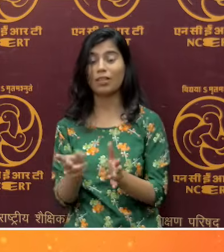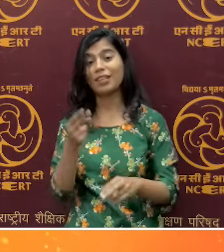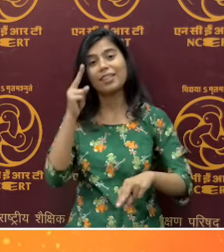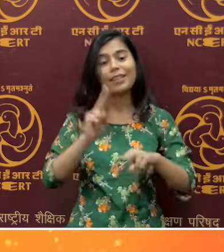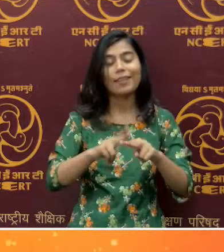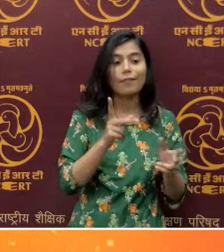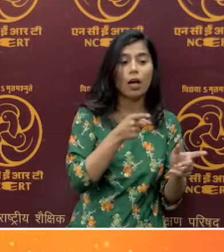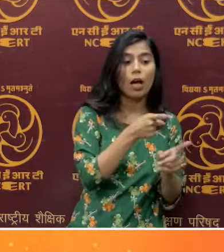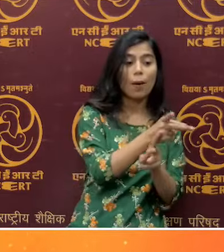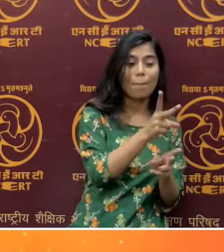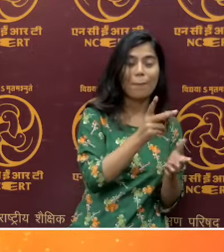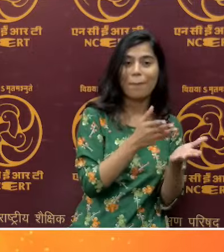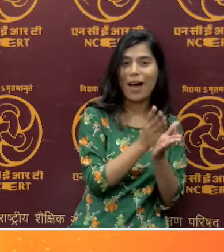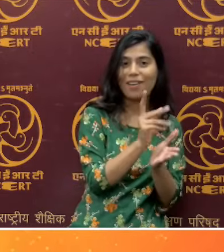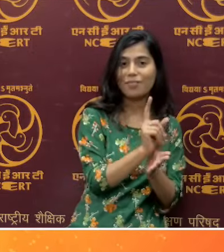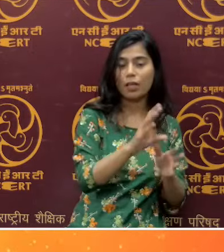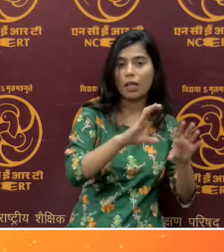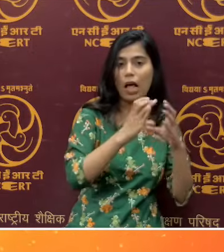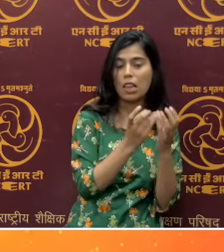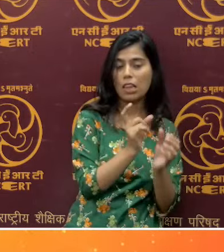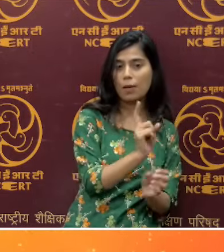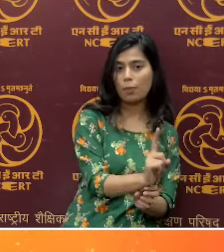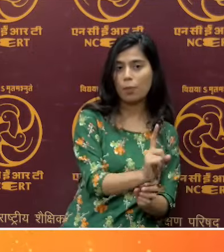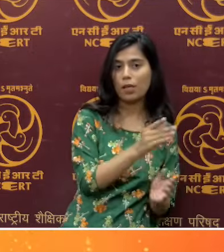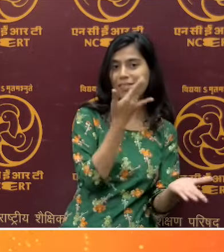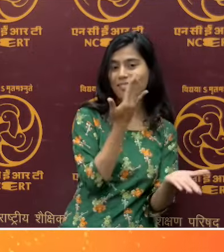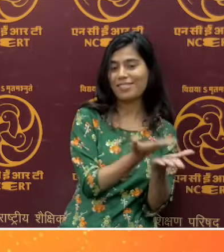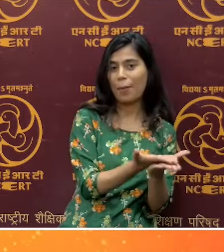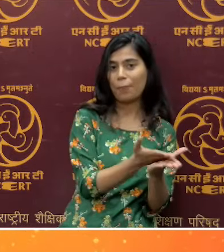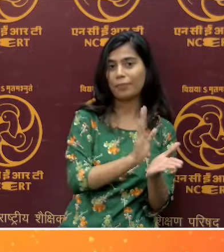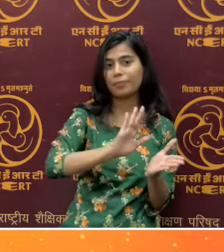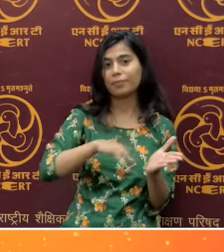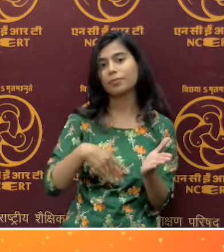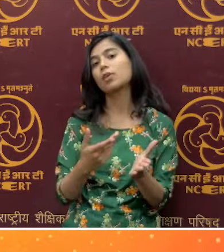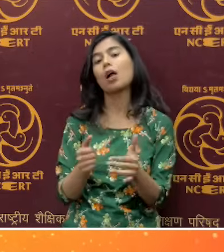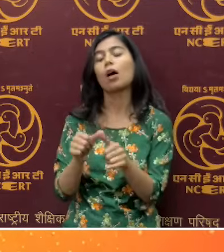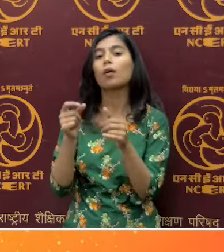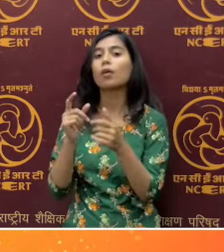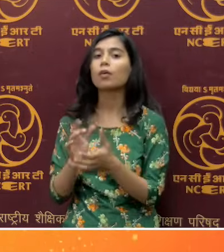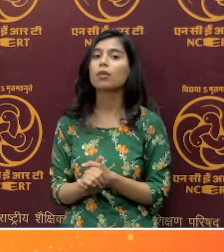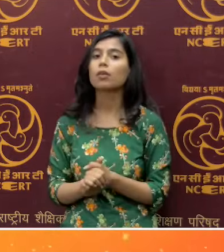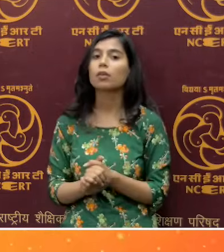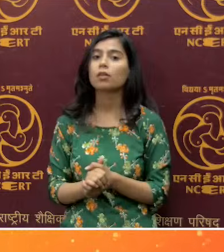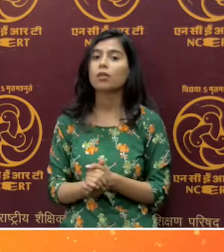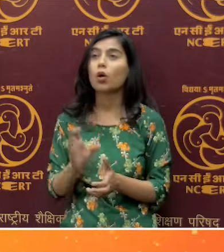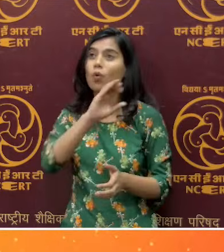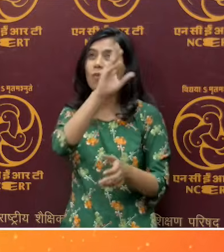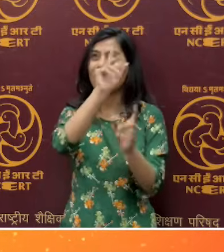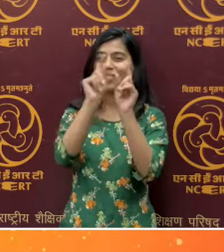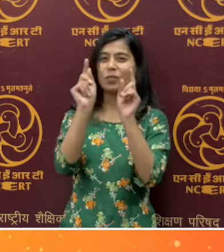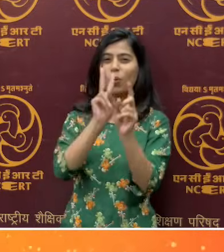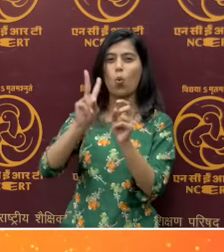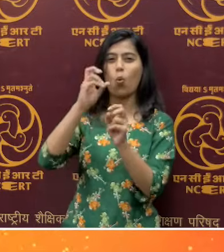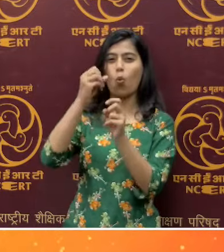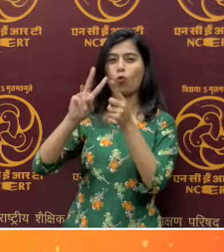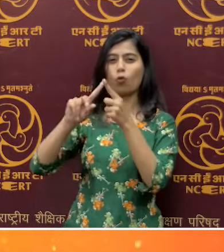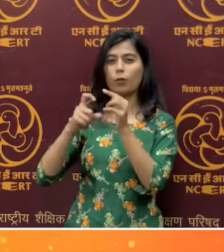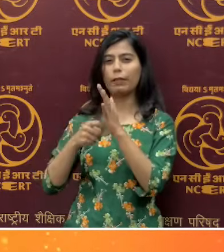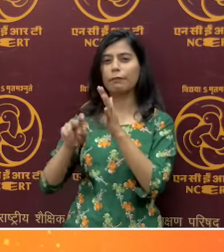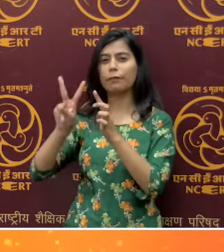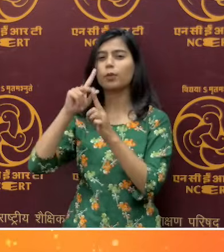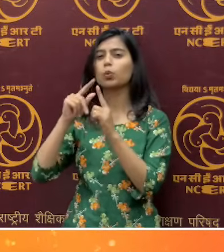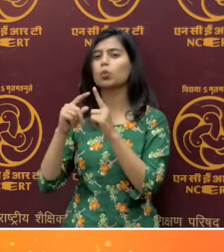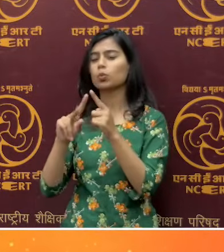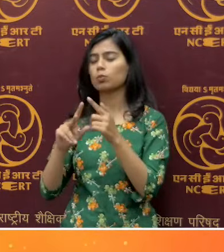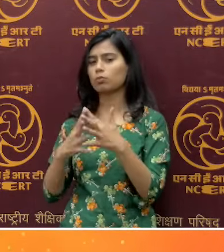class 1 and submit. The part 2 screening has been assigned. And in the overview section you can see that teacher had added 3 schools and